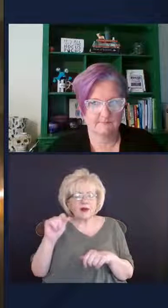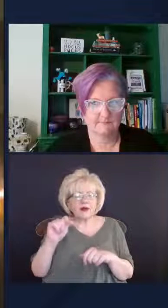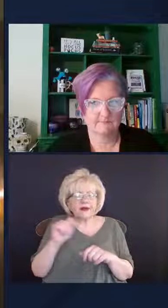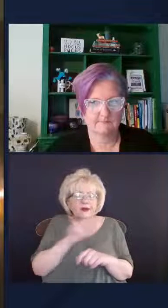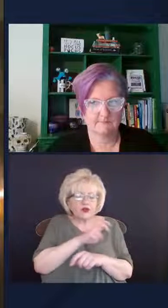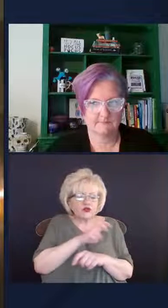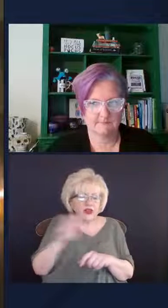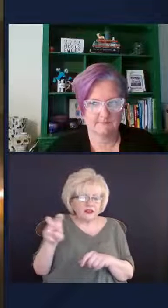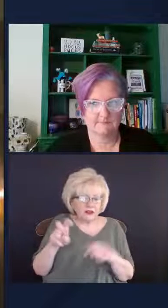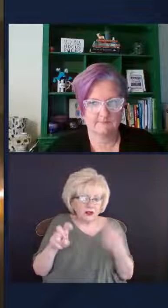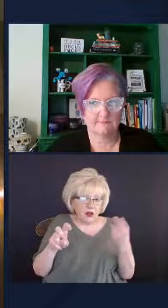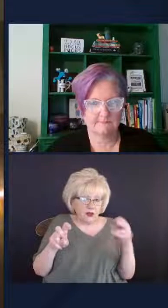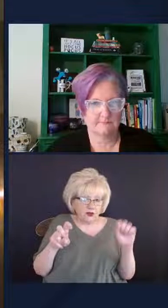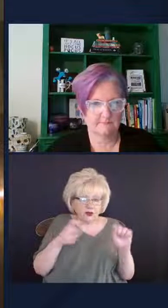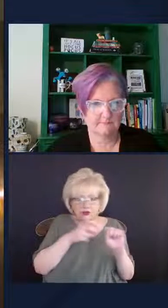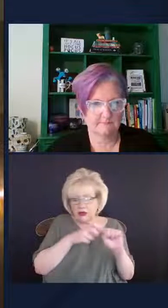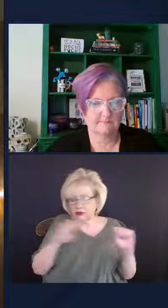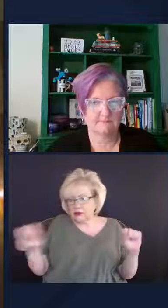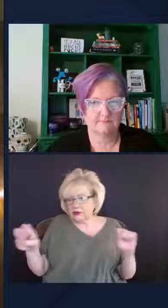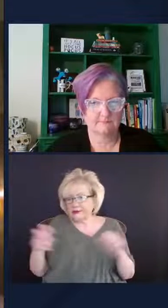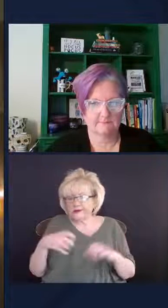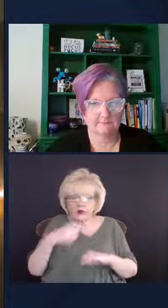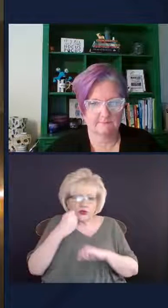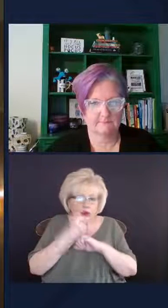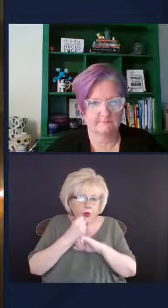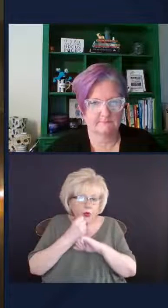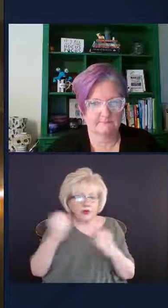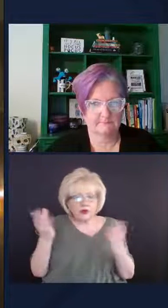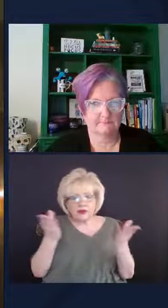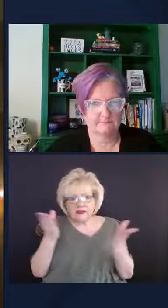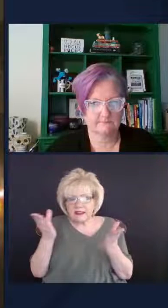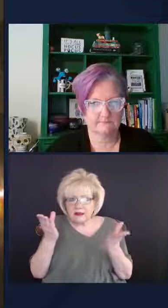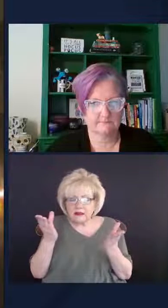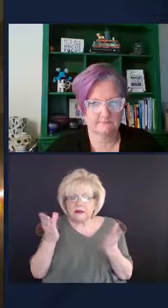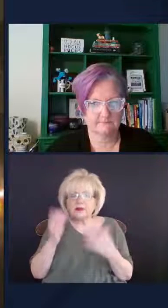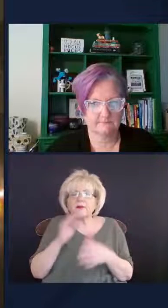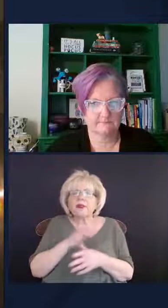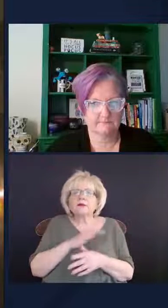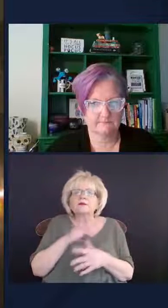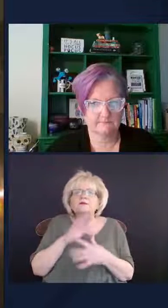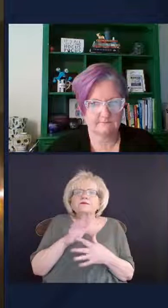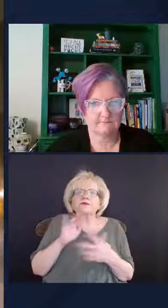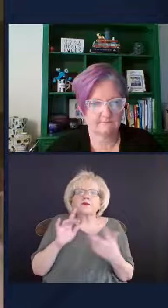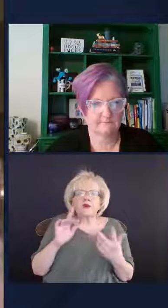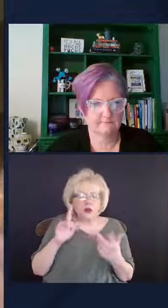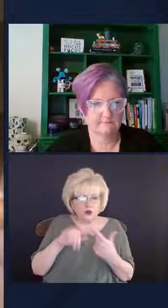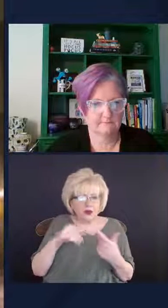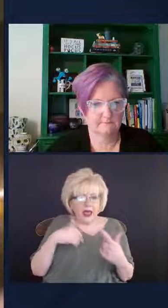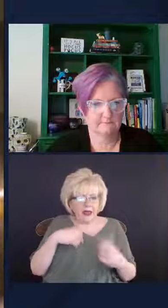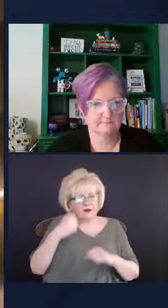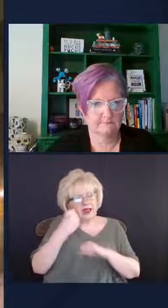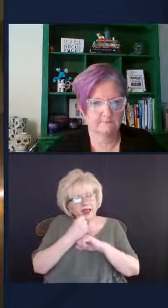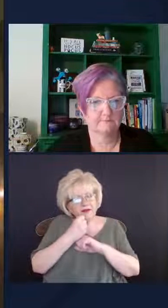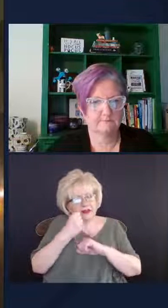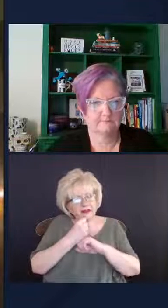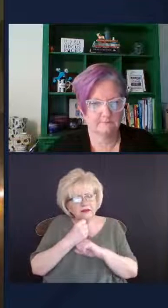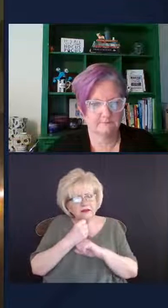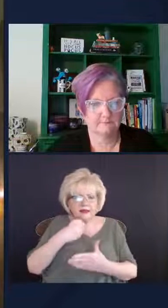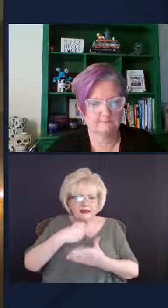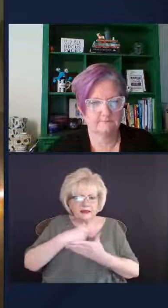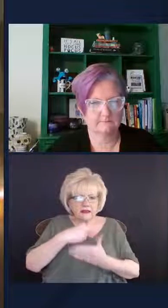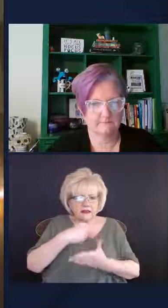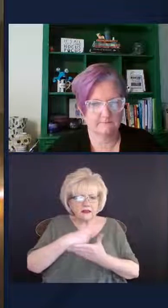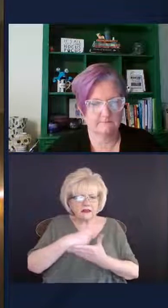school or from more support services to have um, advocates and assistants and people to